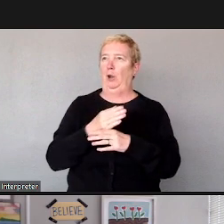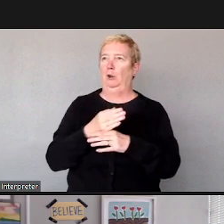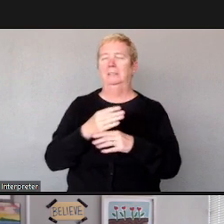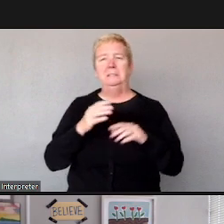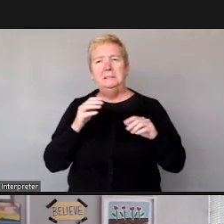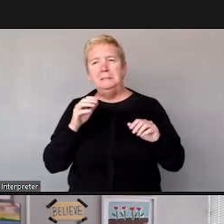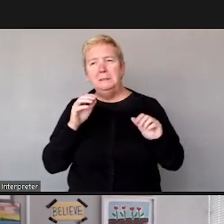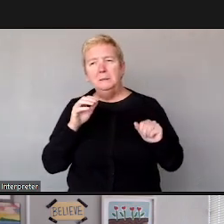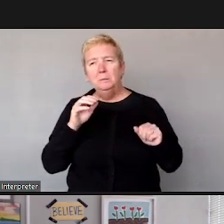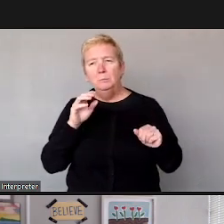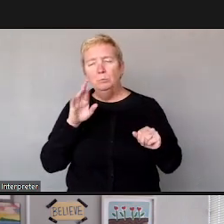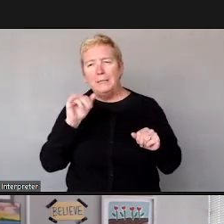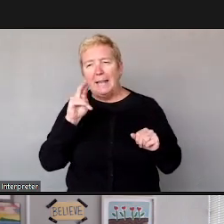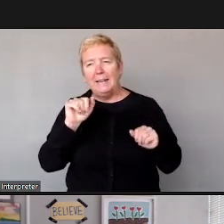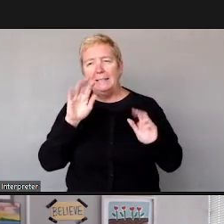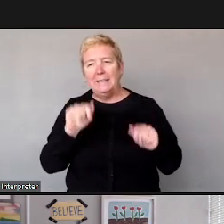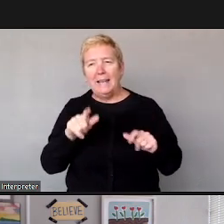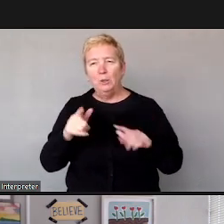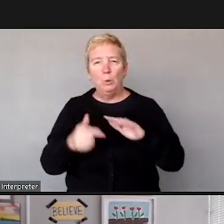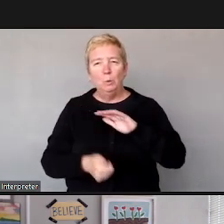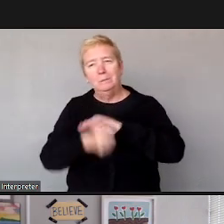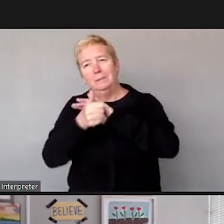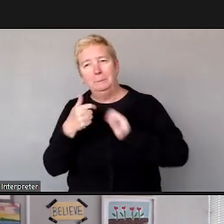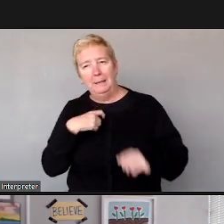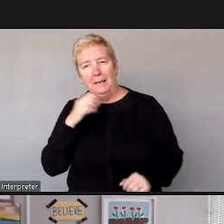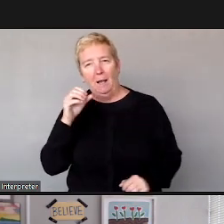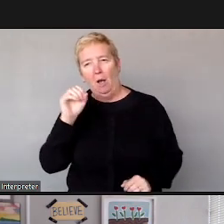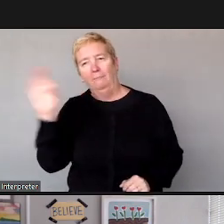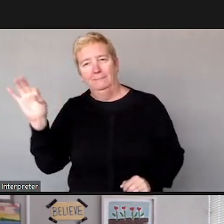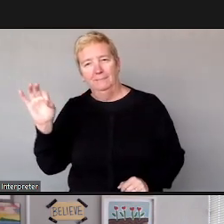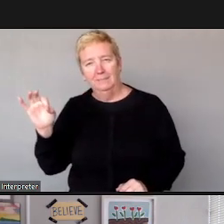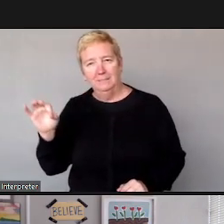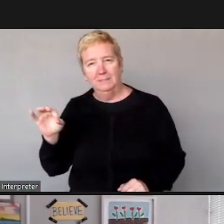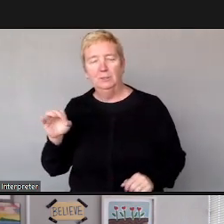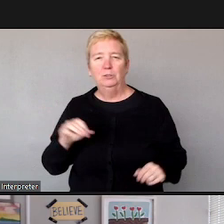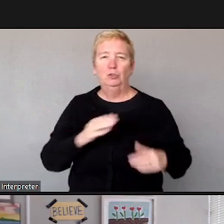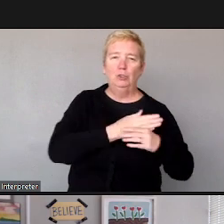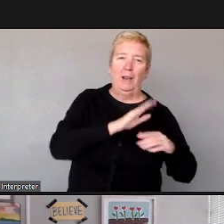briefly share your screen to kick me off, that would be great.